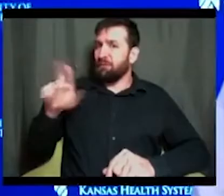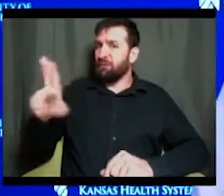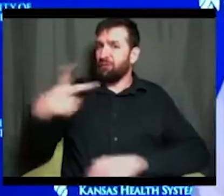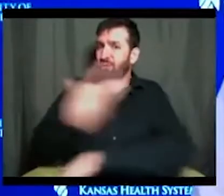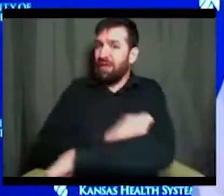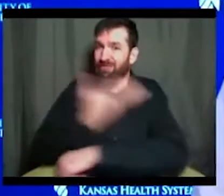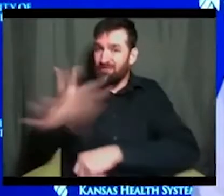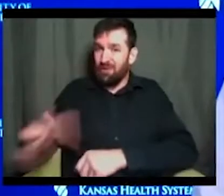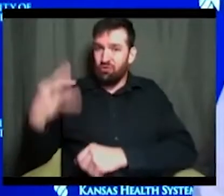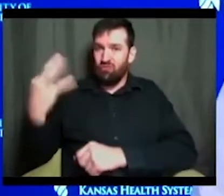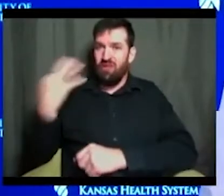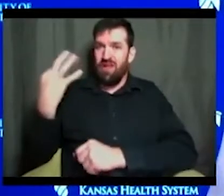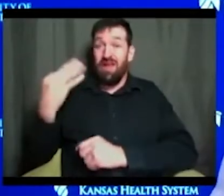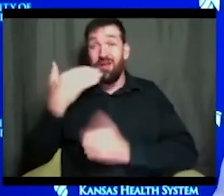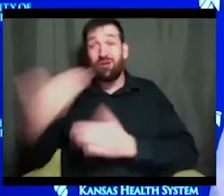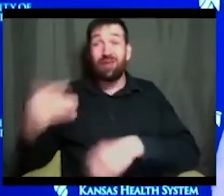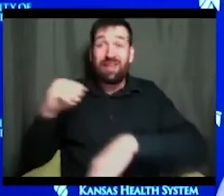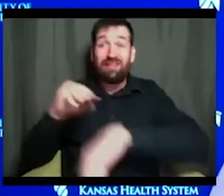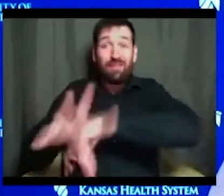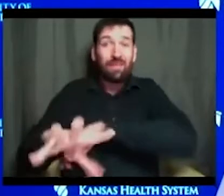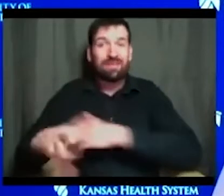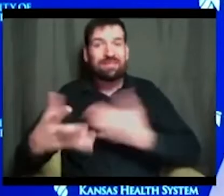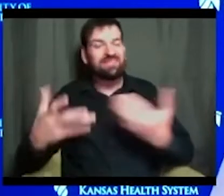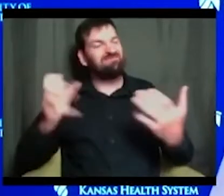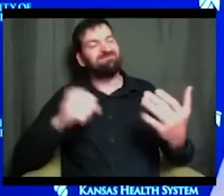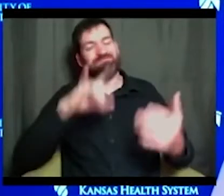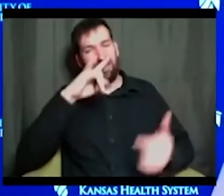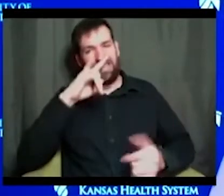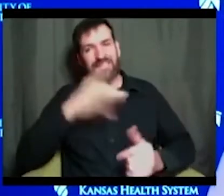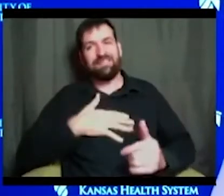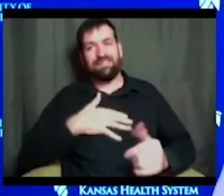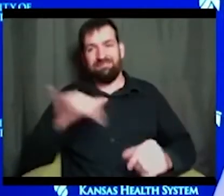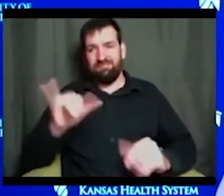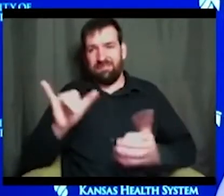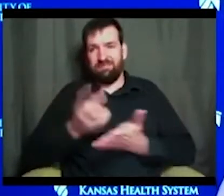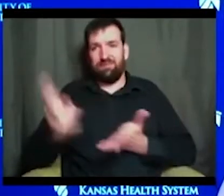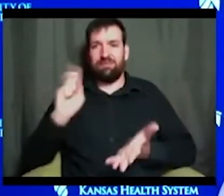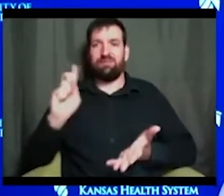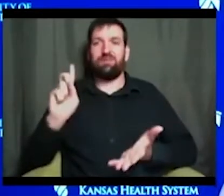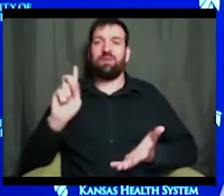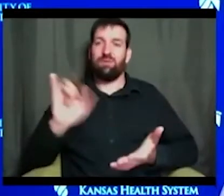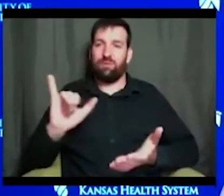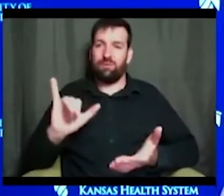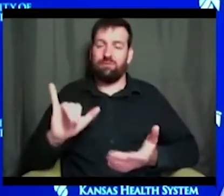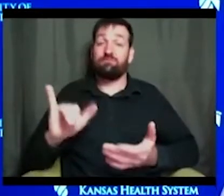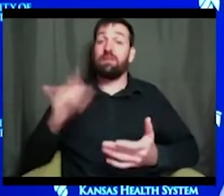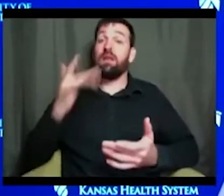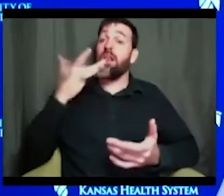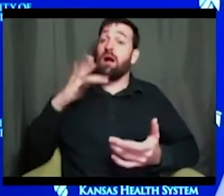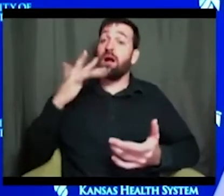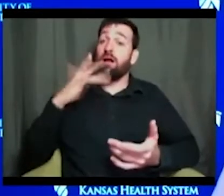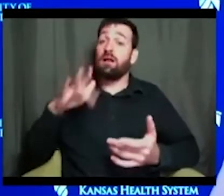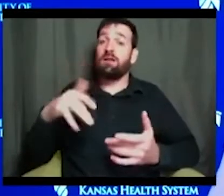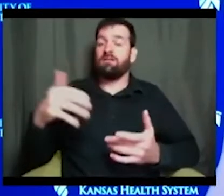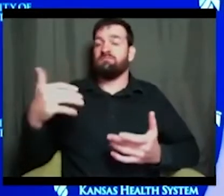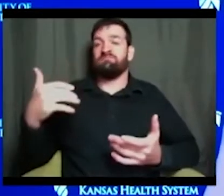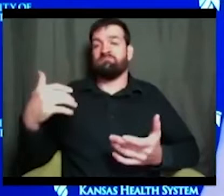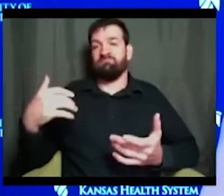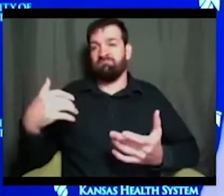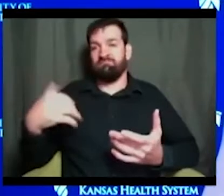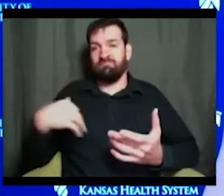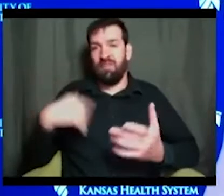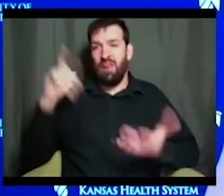good. Nice. You told people Good. to go out and get My it. kids got theirs last week as well. So, luckily we do have very low activity in the United States right